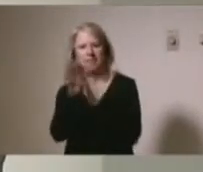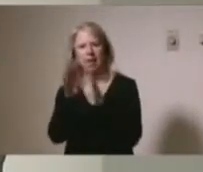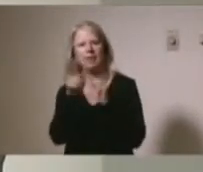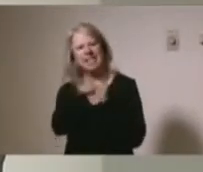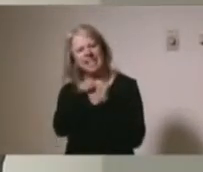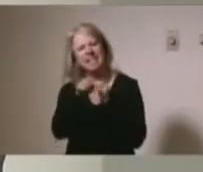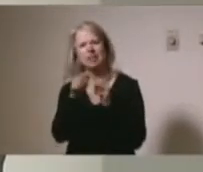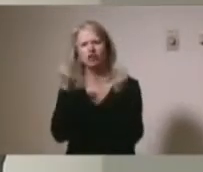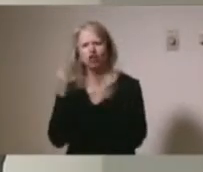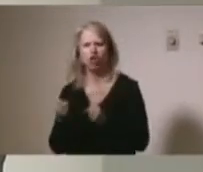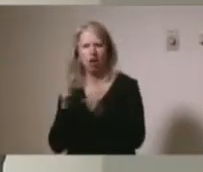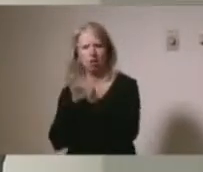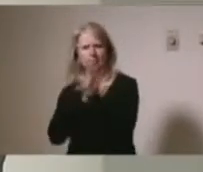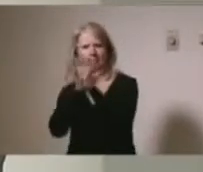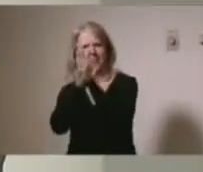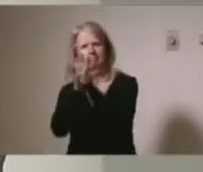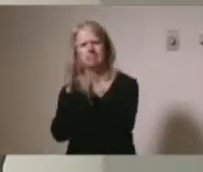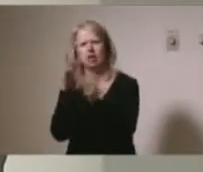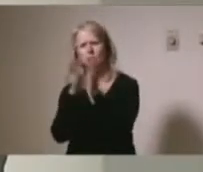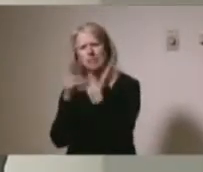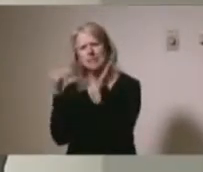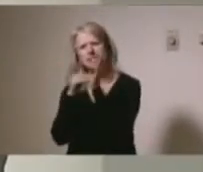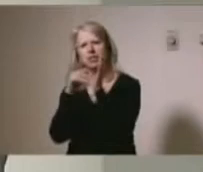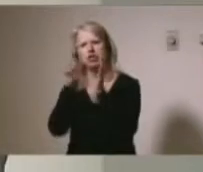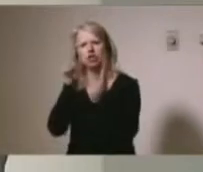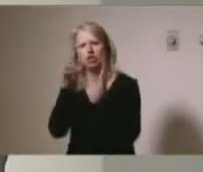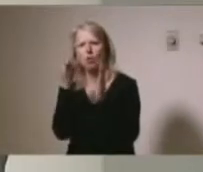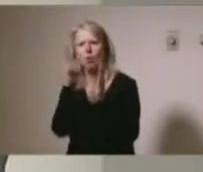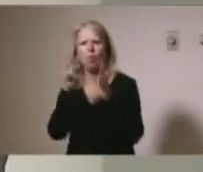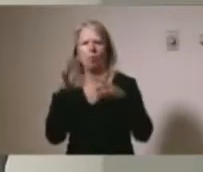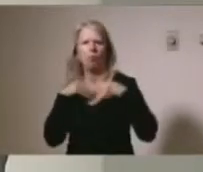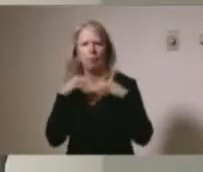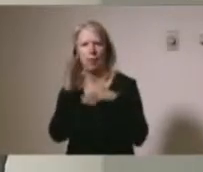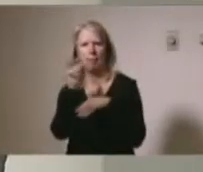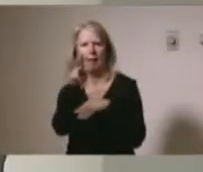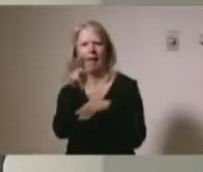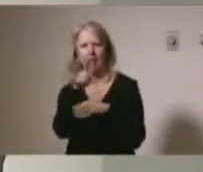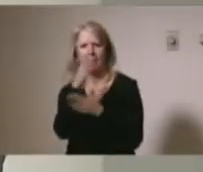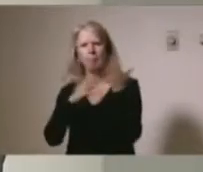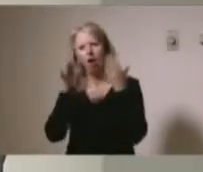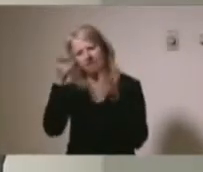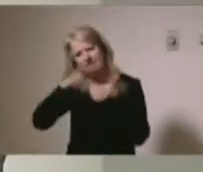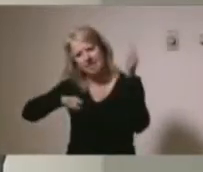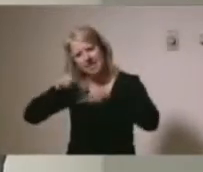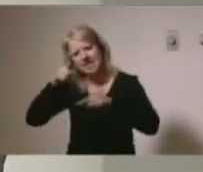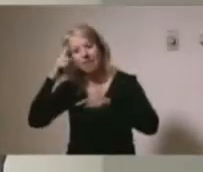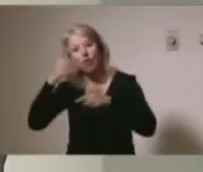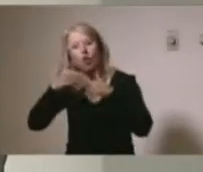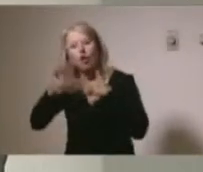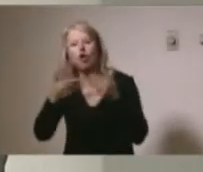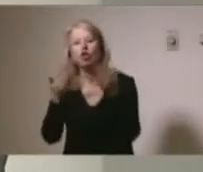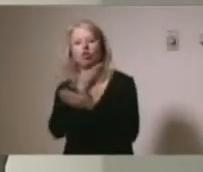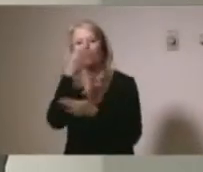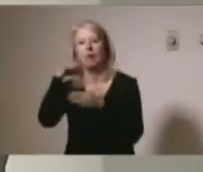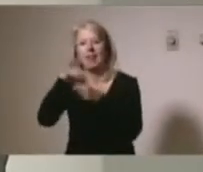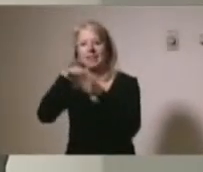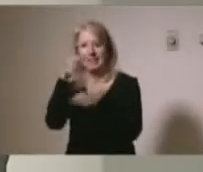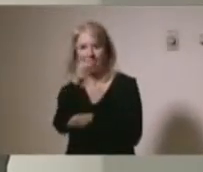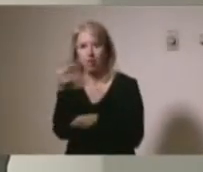New Zealand-owned government bank as part of a coalition deal in the newly elected Progressive